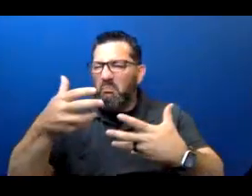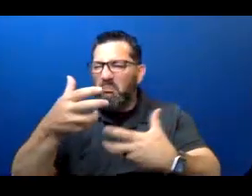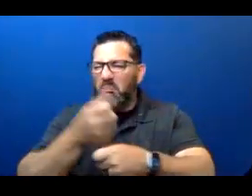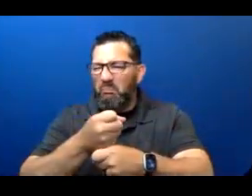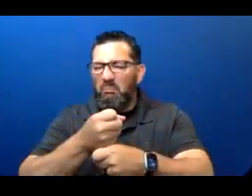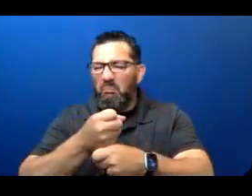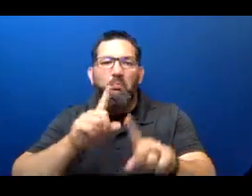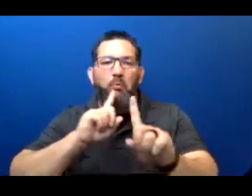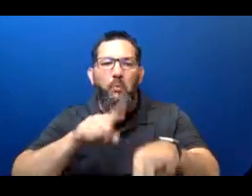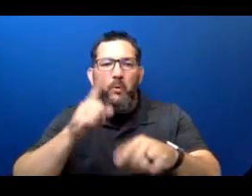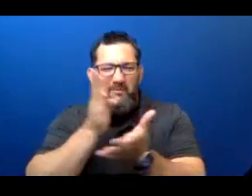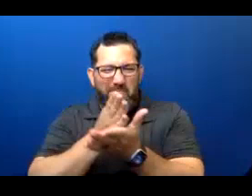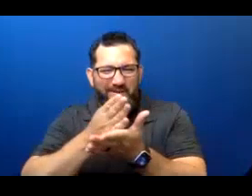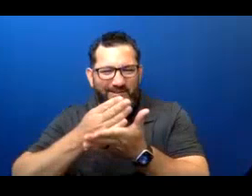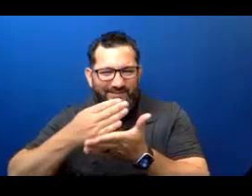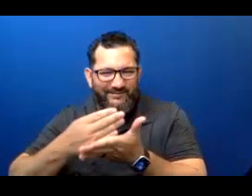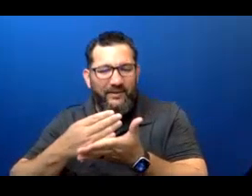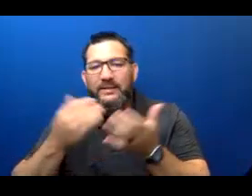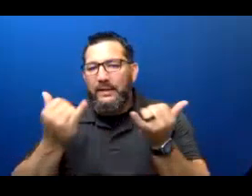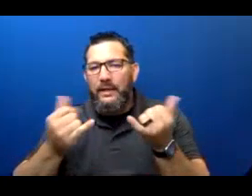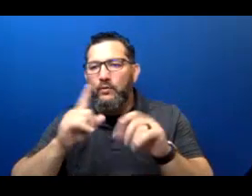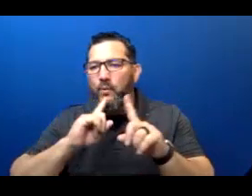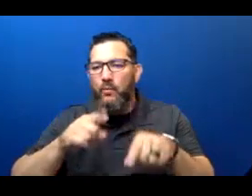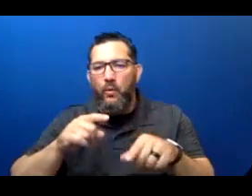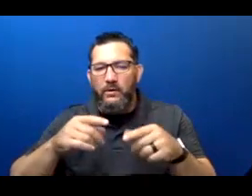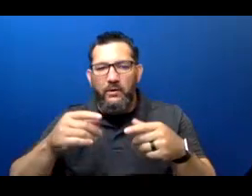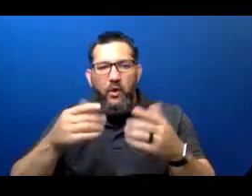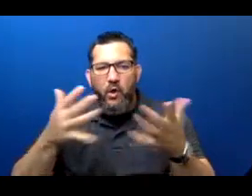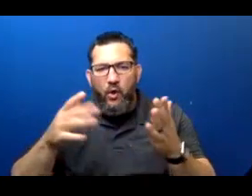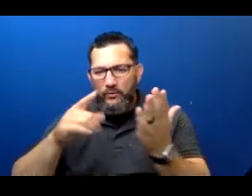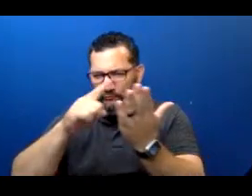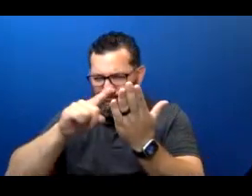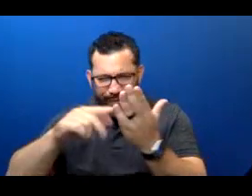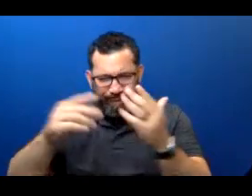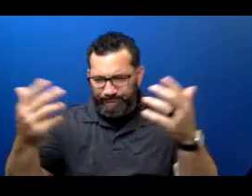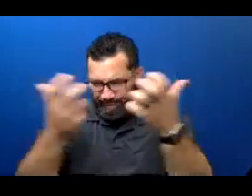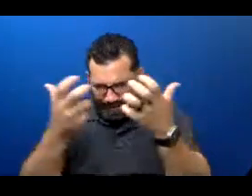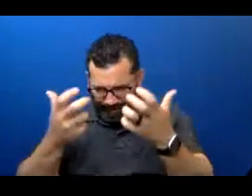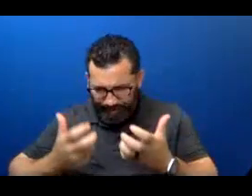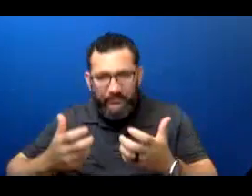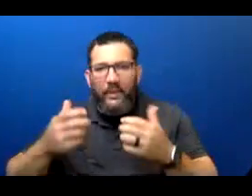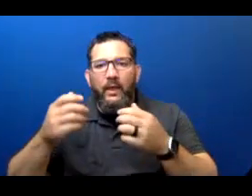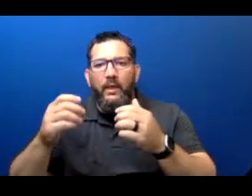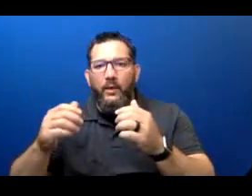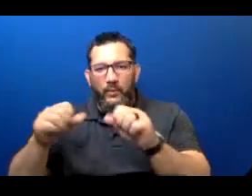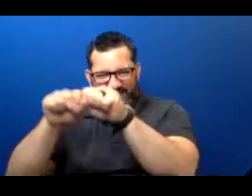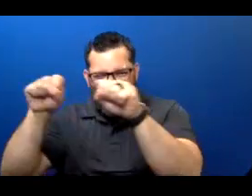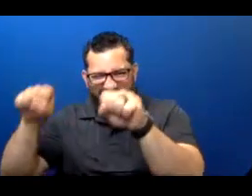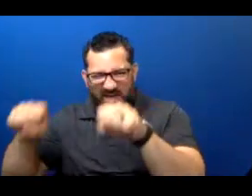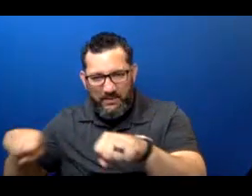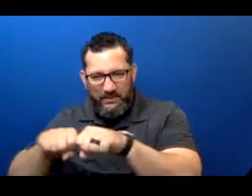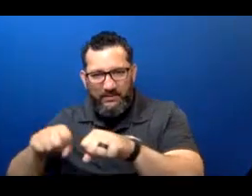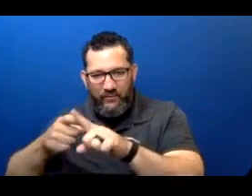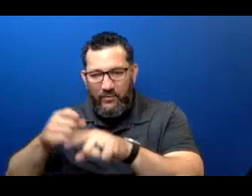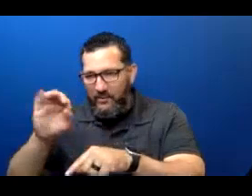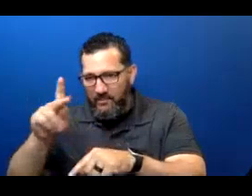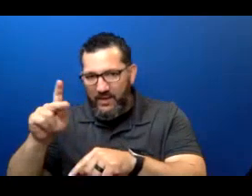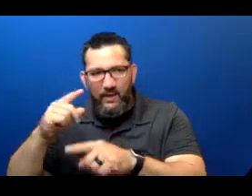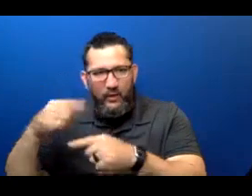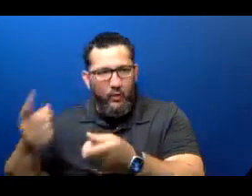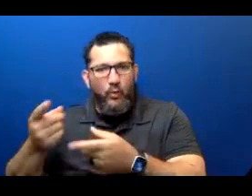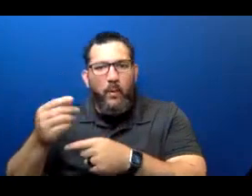budget report. Today's report is reconciled through May 12th of this year, and it reflects our state fiscal year,